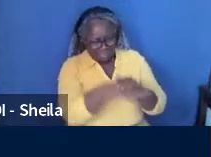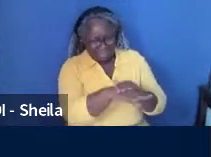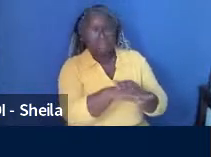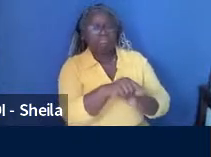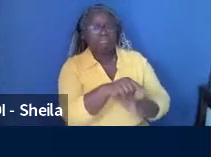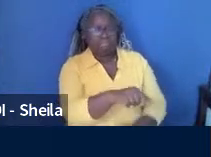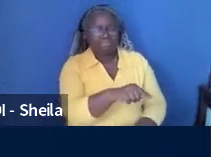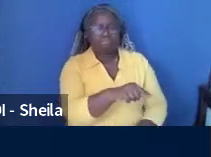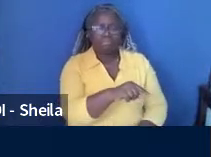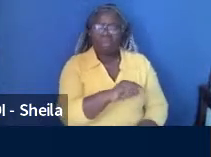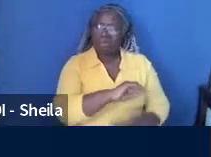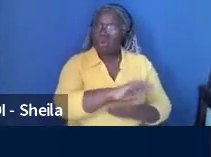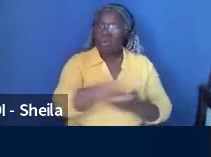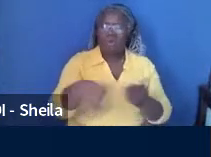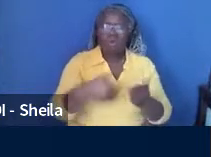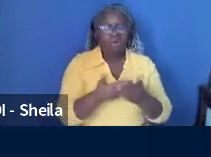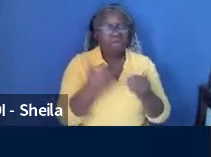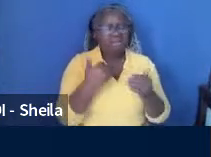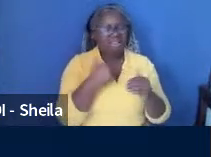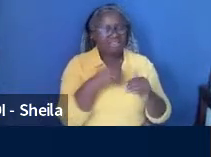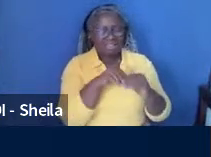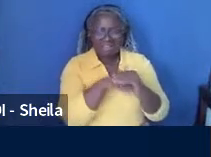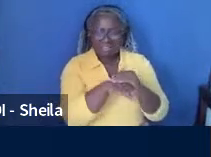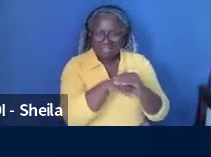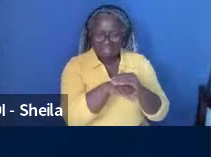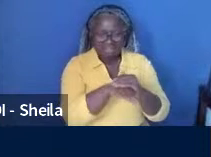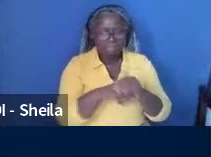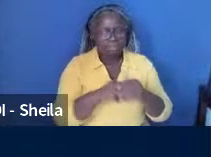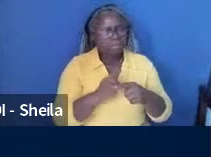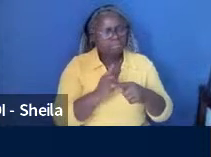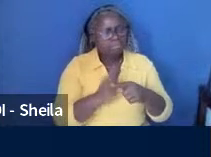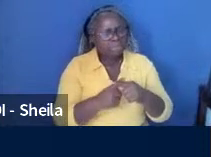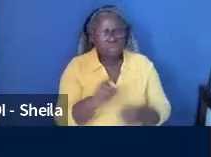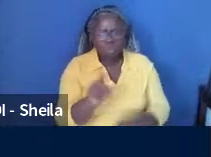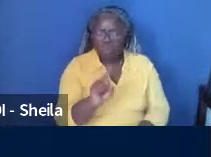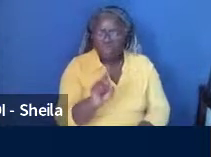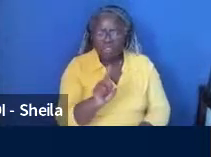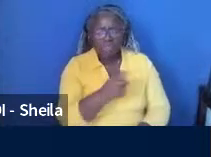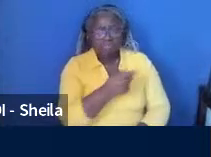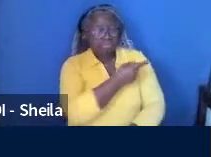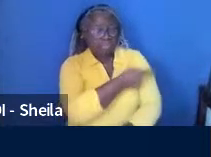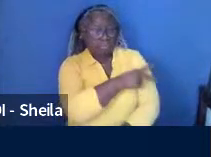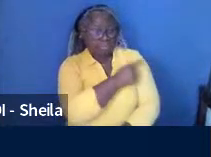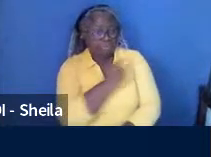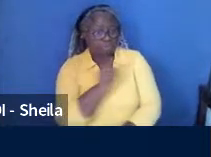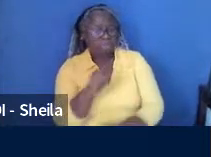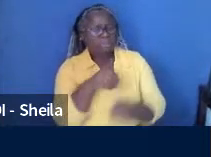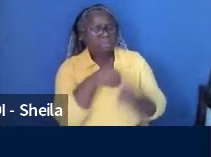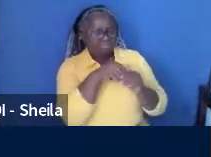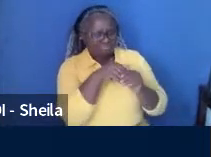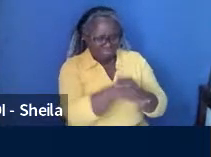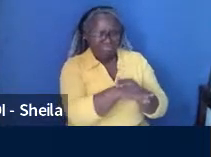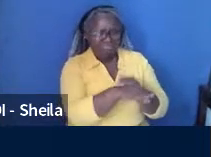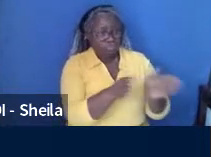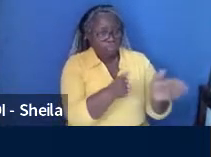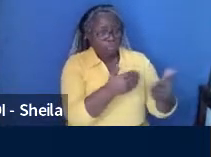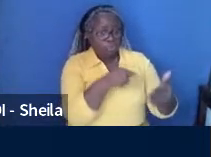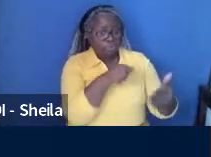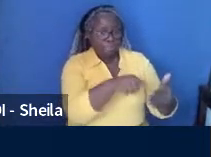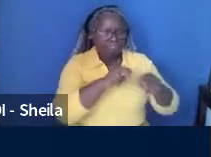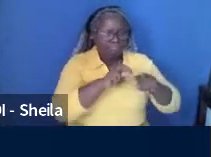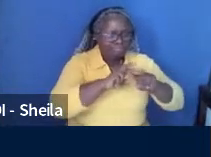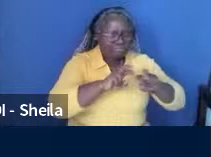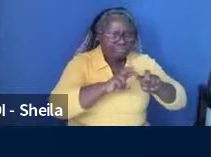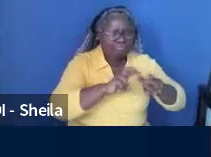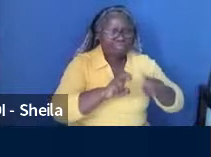address exam rooms and other public and common use areas and require each to be accessible. Patient bedrooms and the space